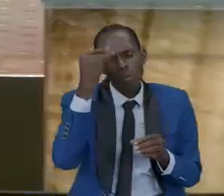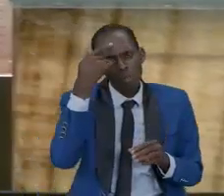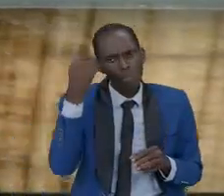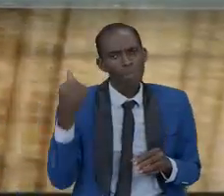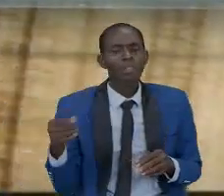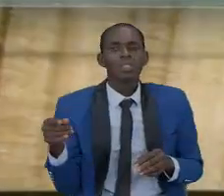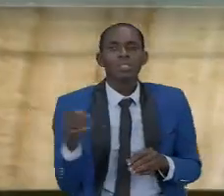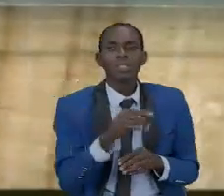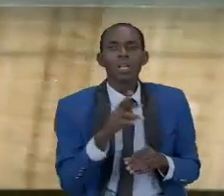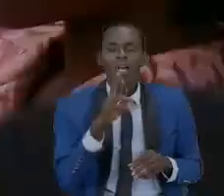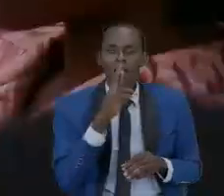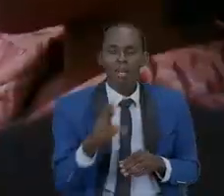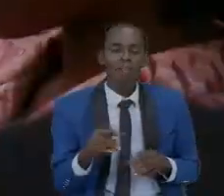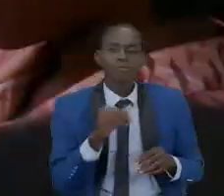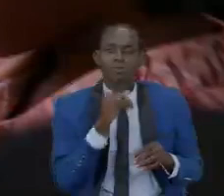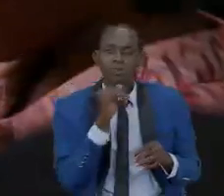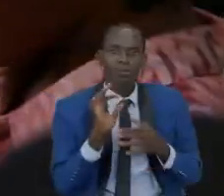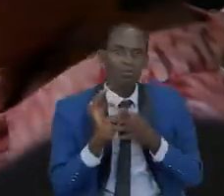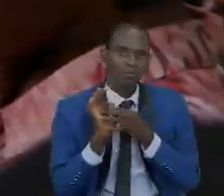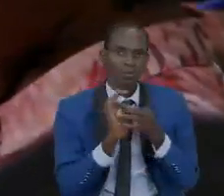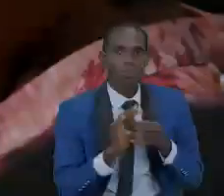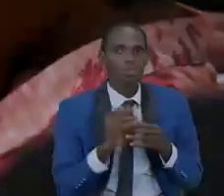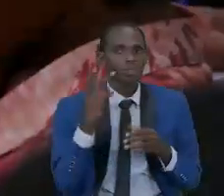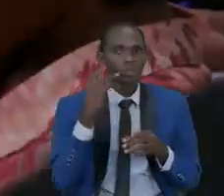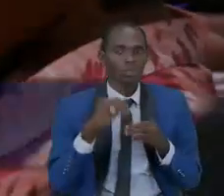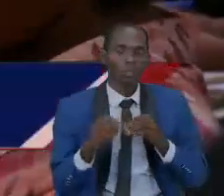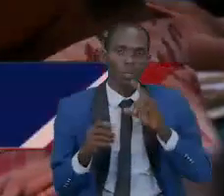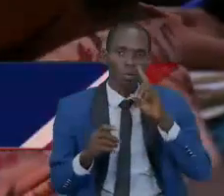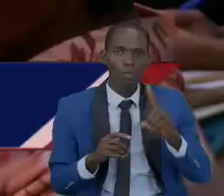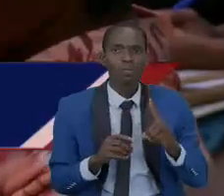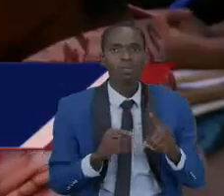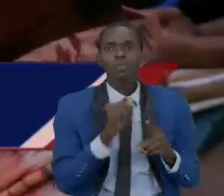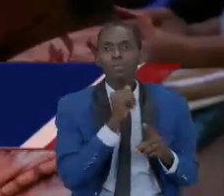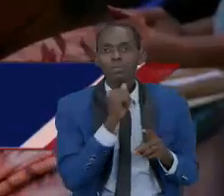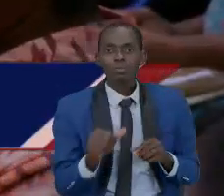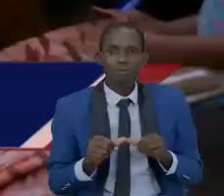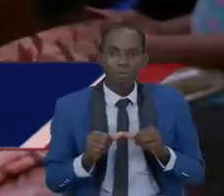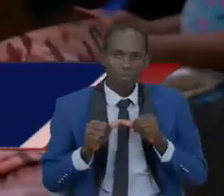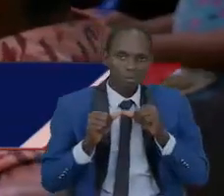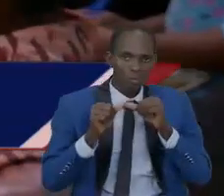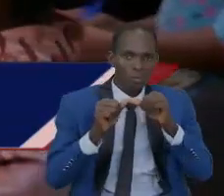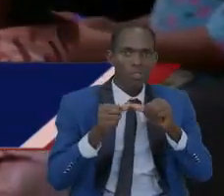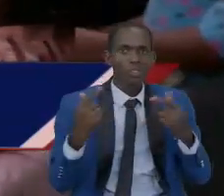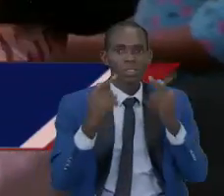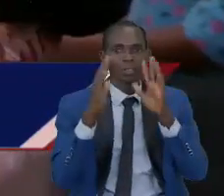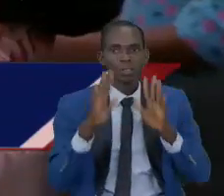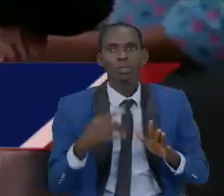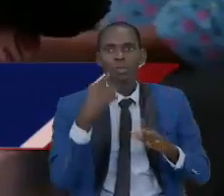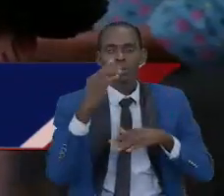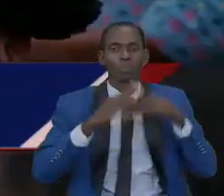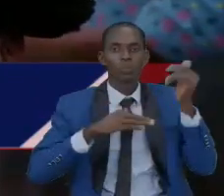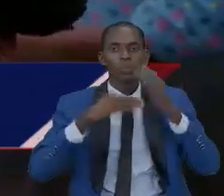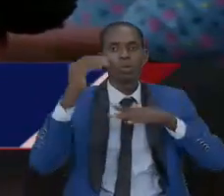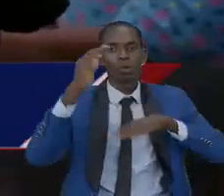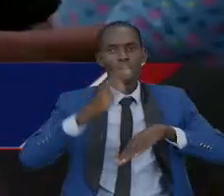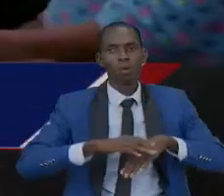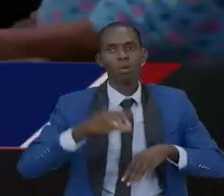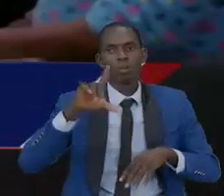let's come to number one number one inconsistent transgressors will build on